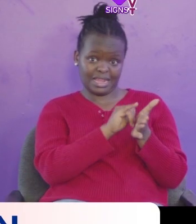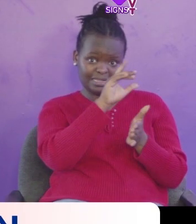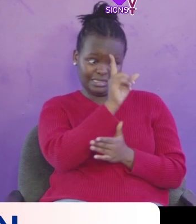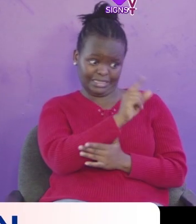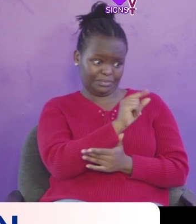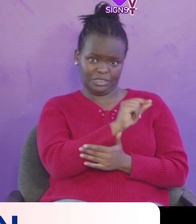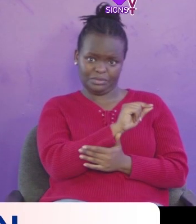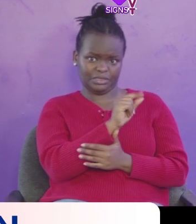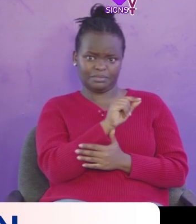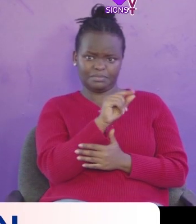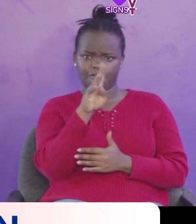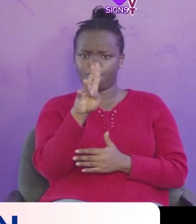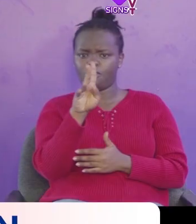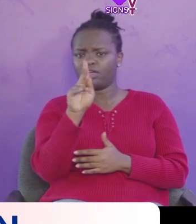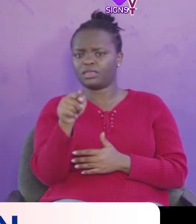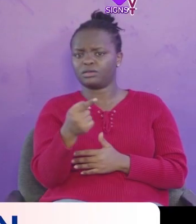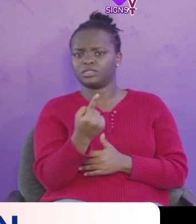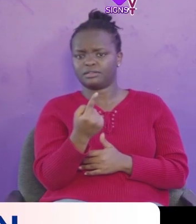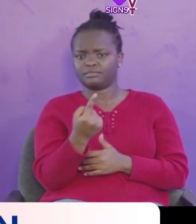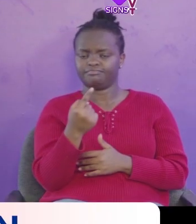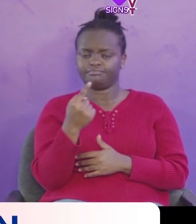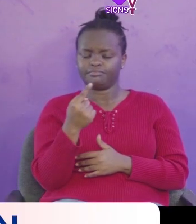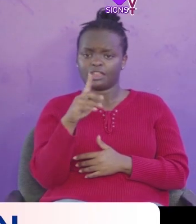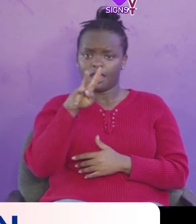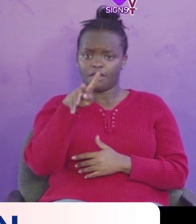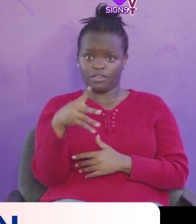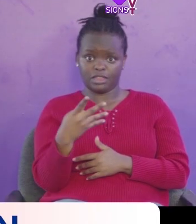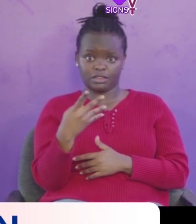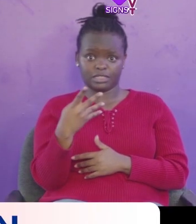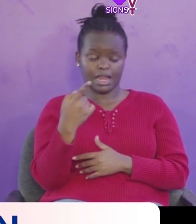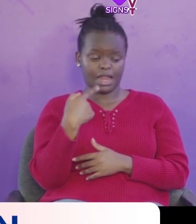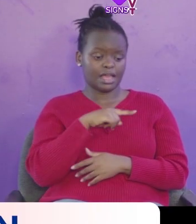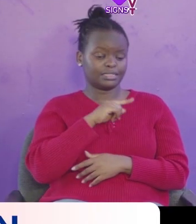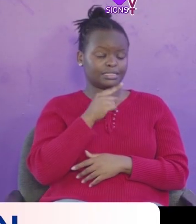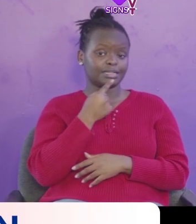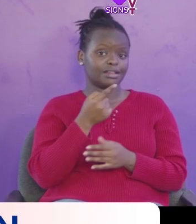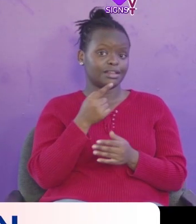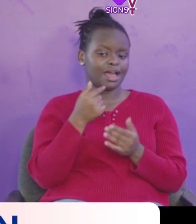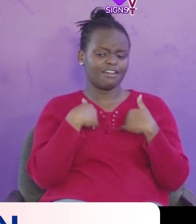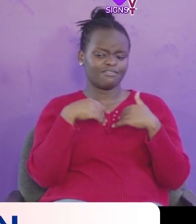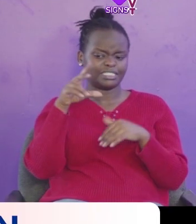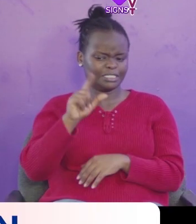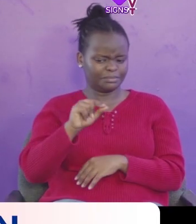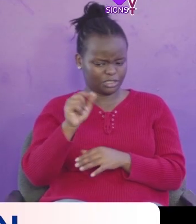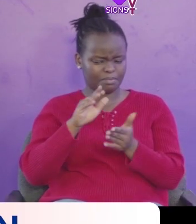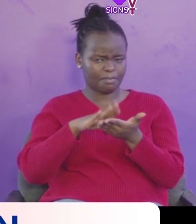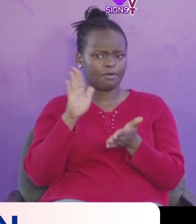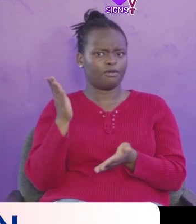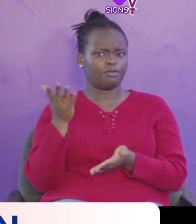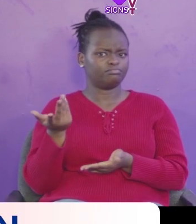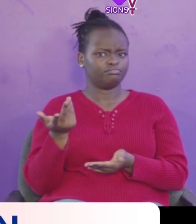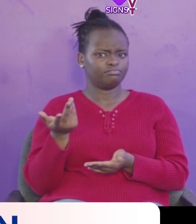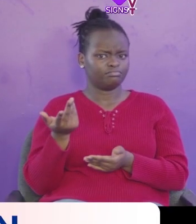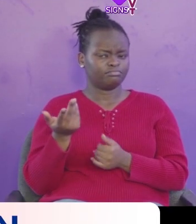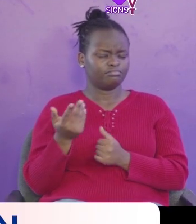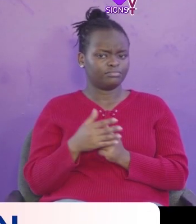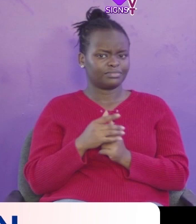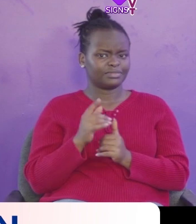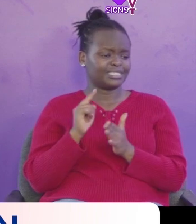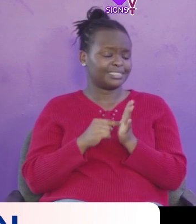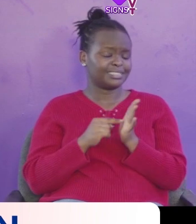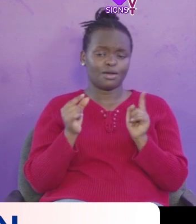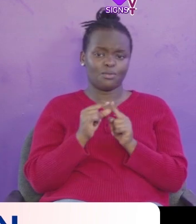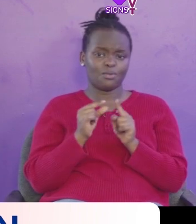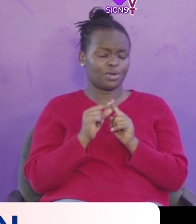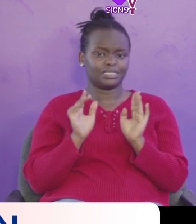Yeah, that is the cheapest. Are you serious? Very. Because we are told they're cheaper than that. These are just words.